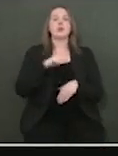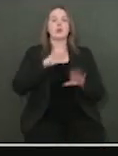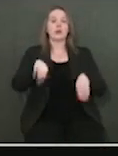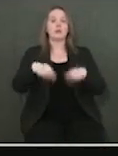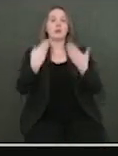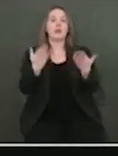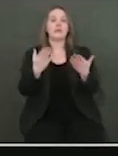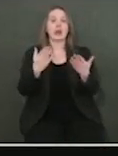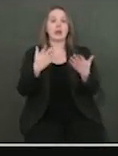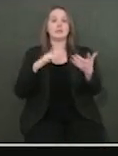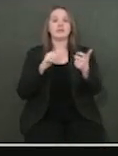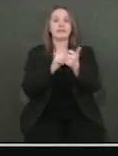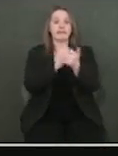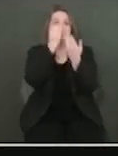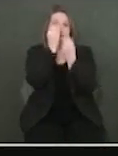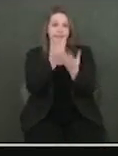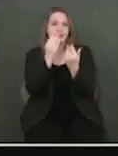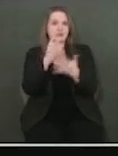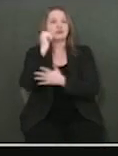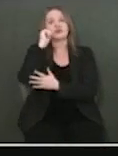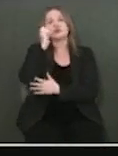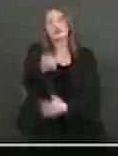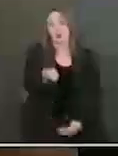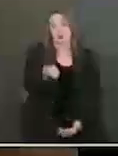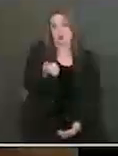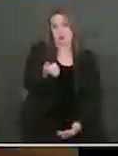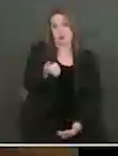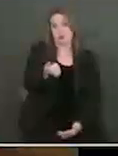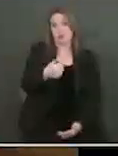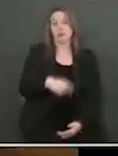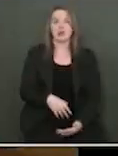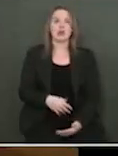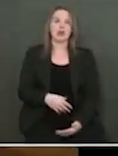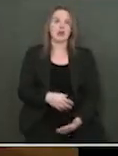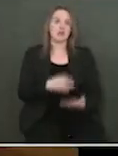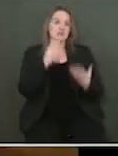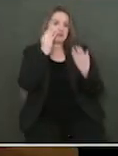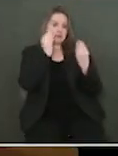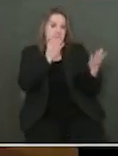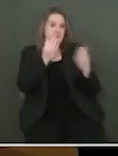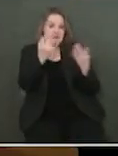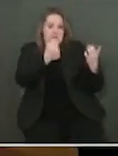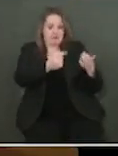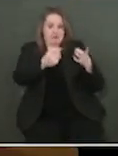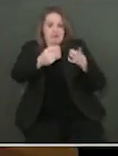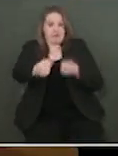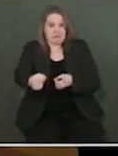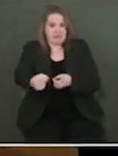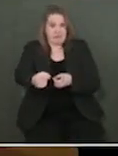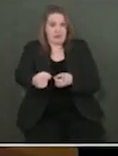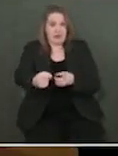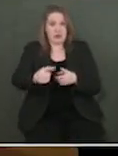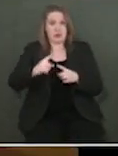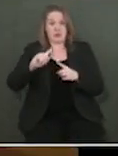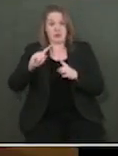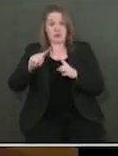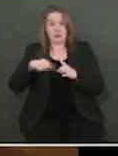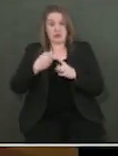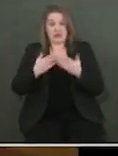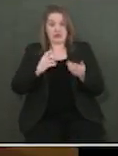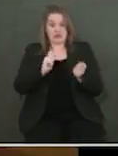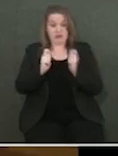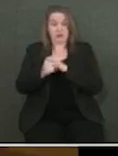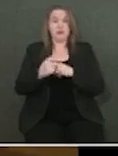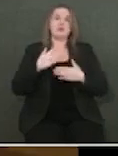an update again tomorrow and keep everybody updated as conditions change. We